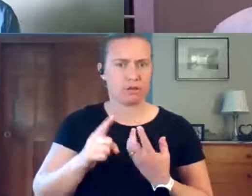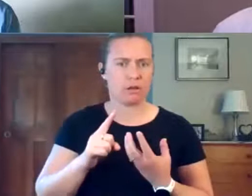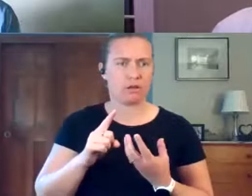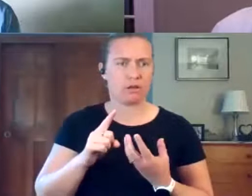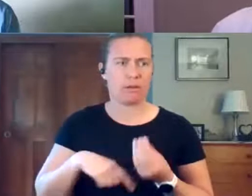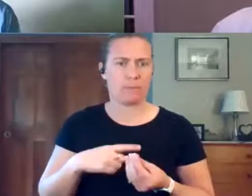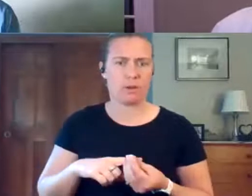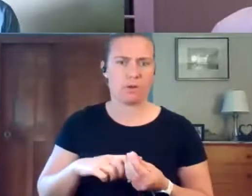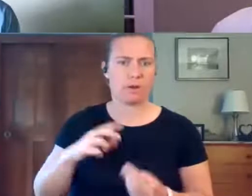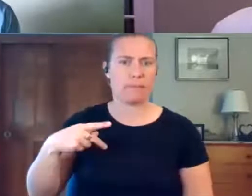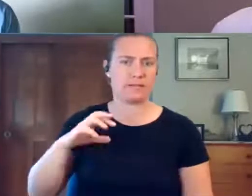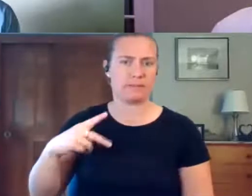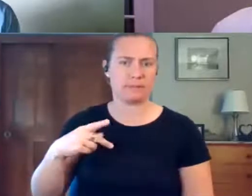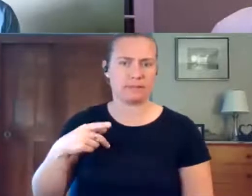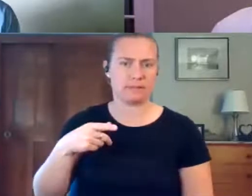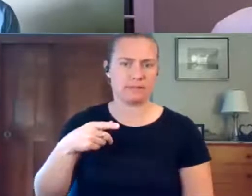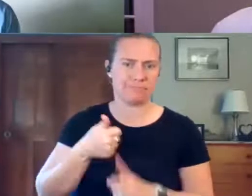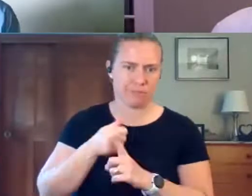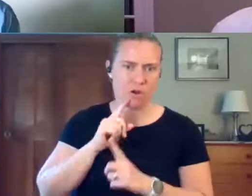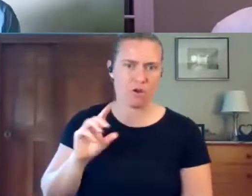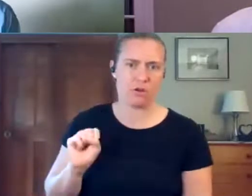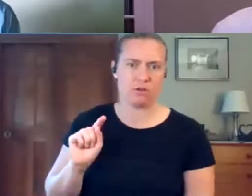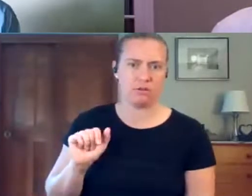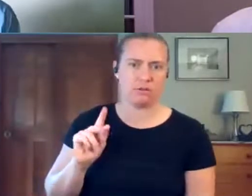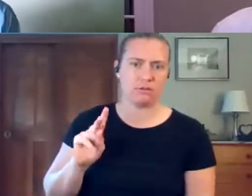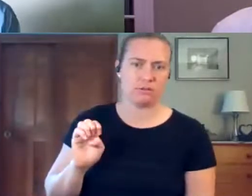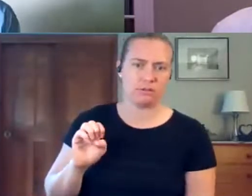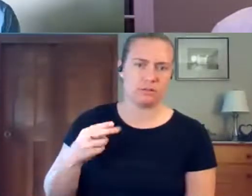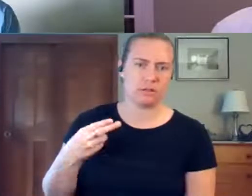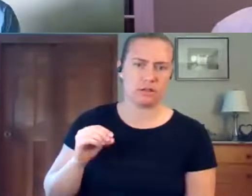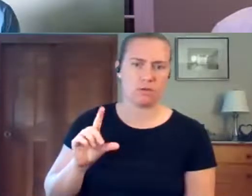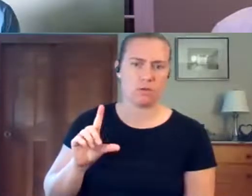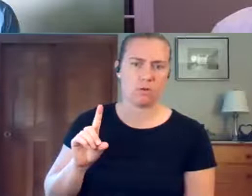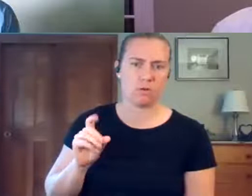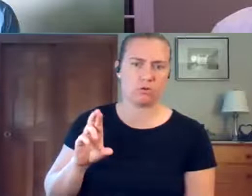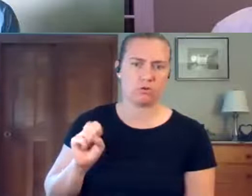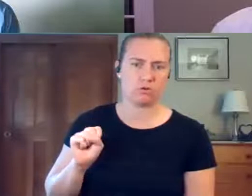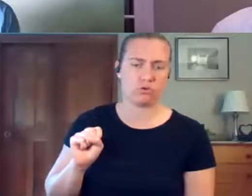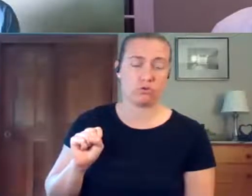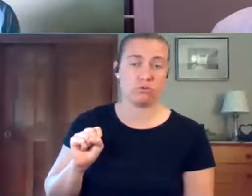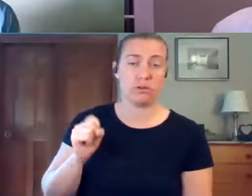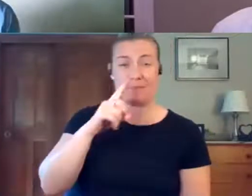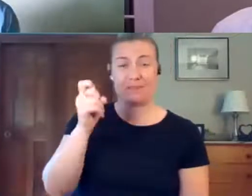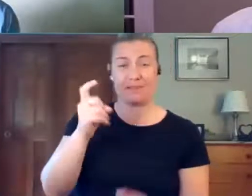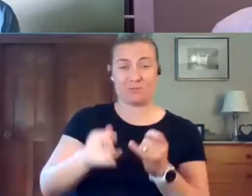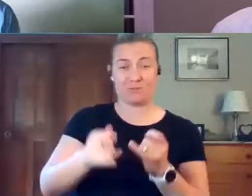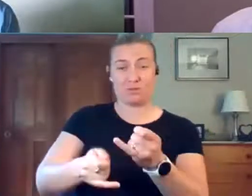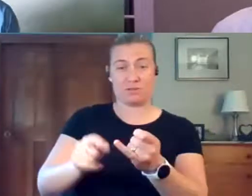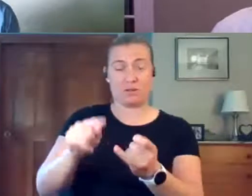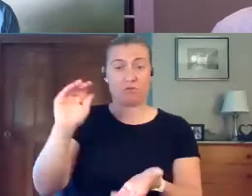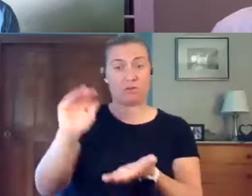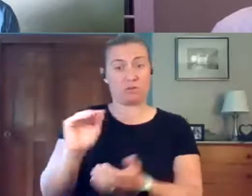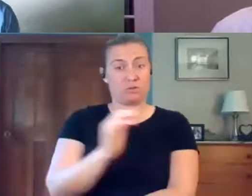providers as stakeholders. Because ultimately, to reduce blood pressure, to have that level